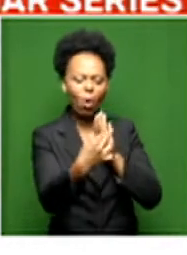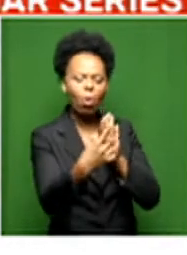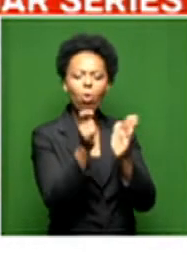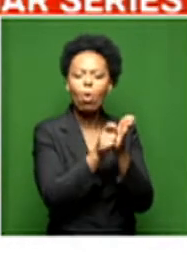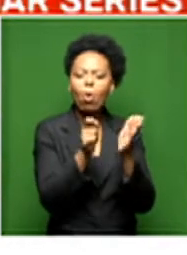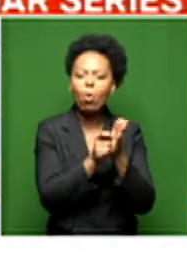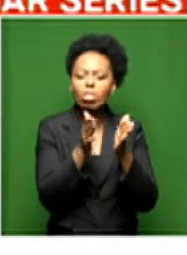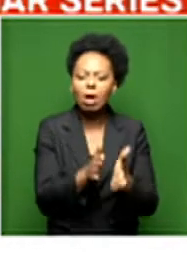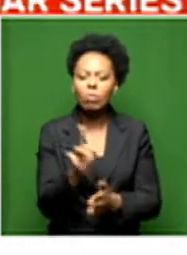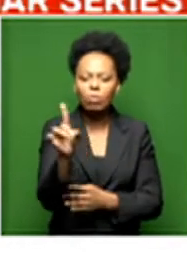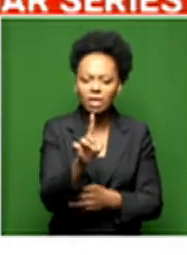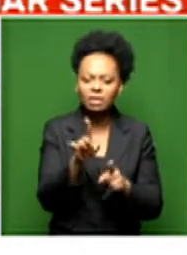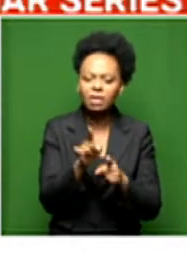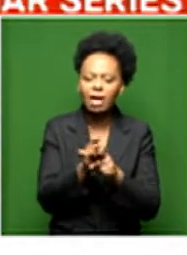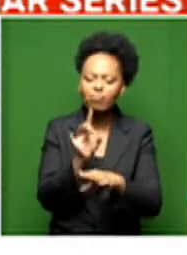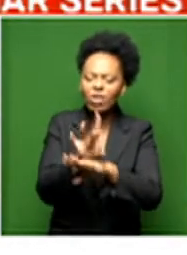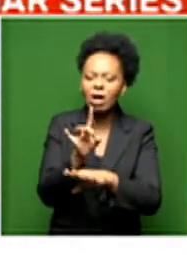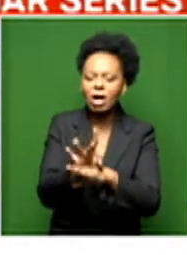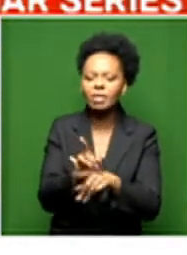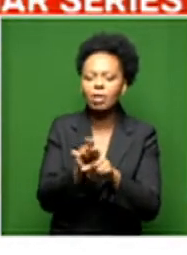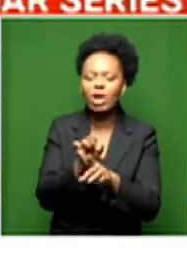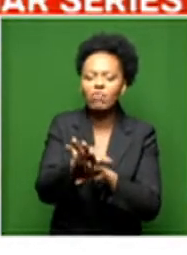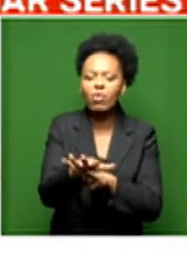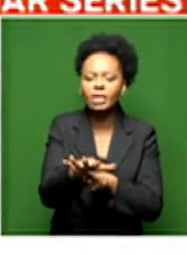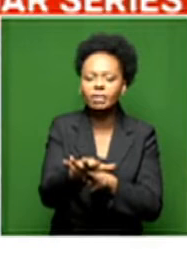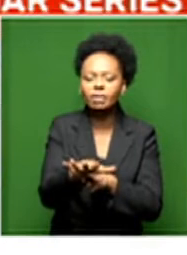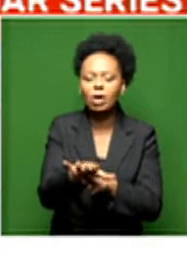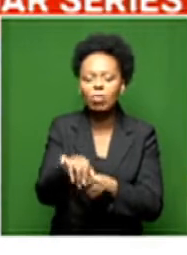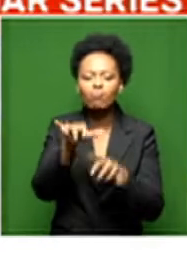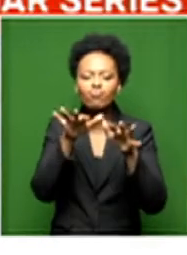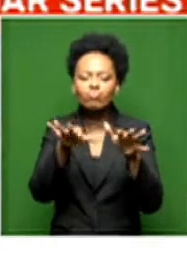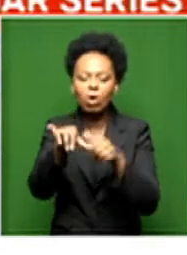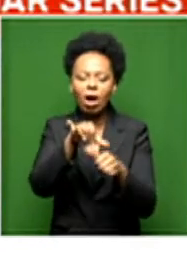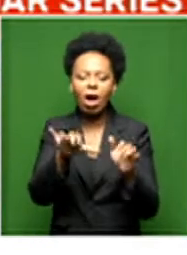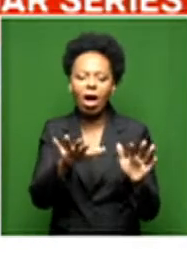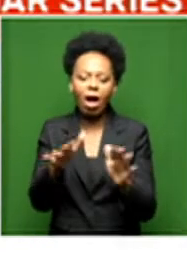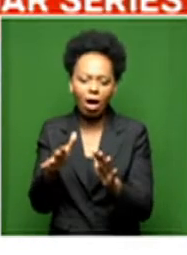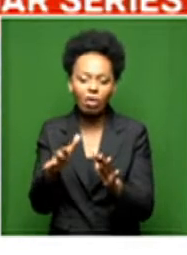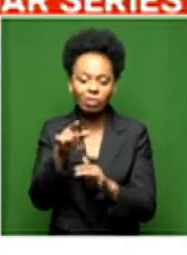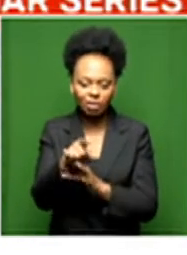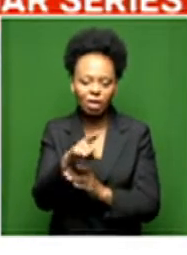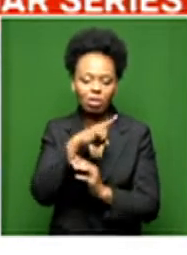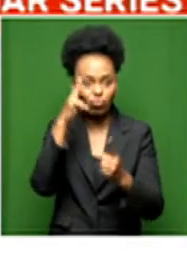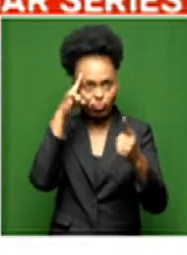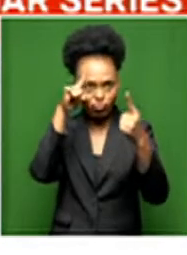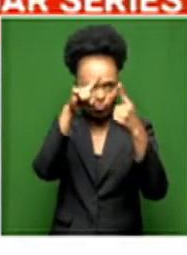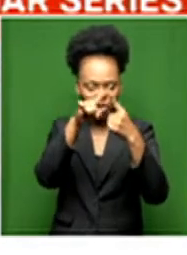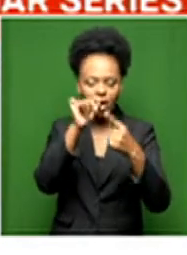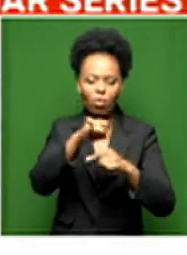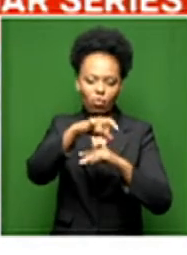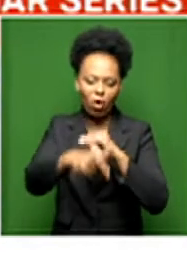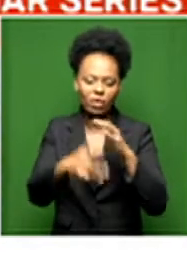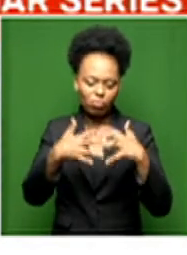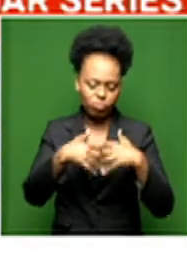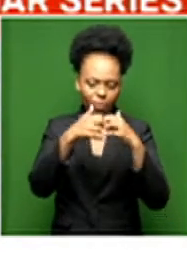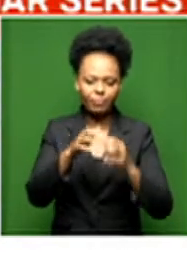their influence in the society. So that is the main objective of the conference. Why is this